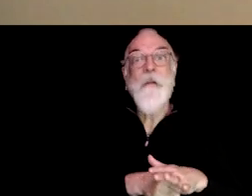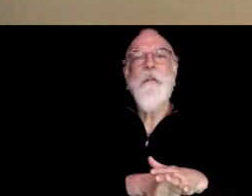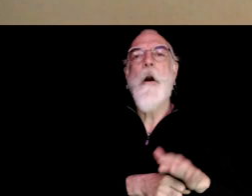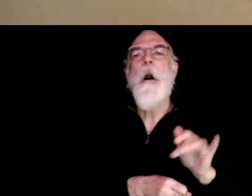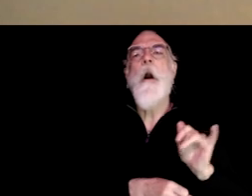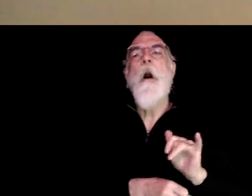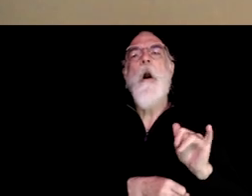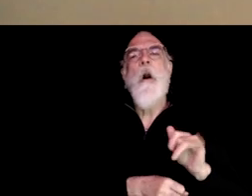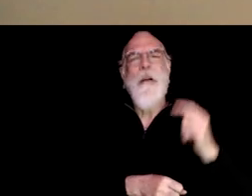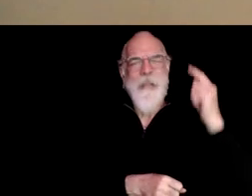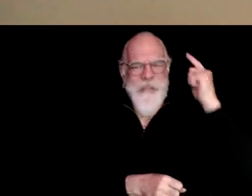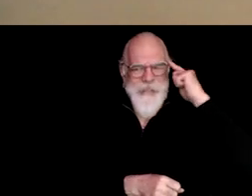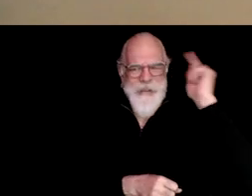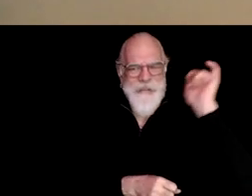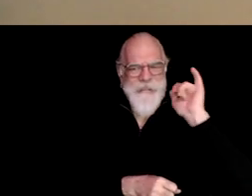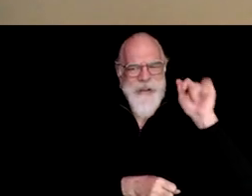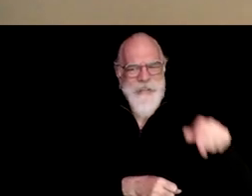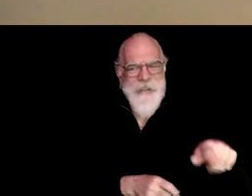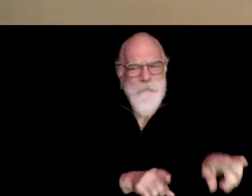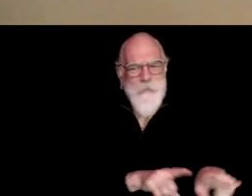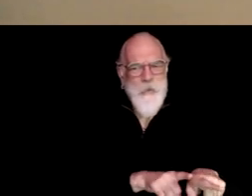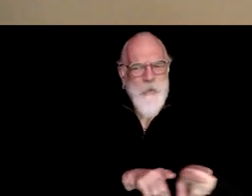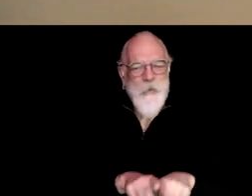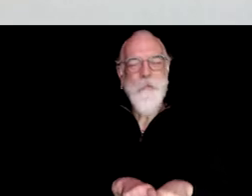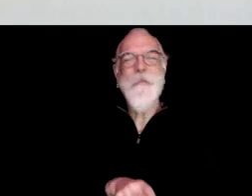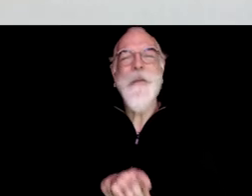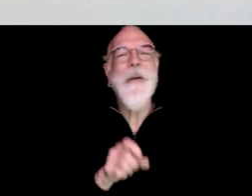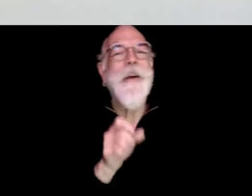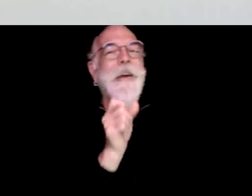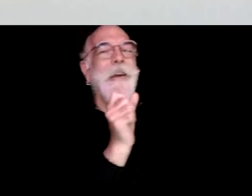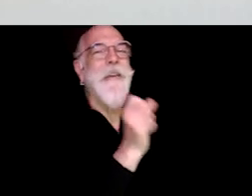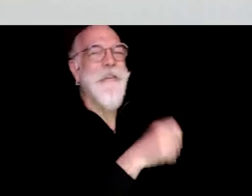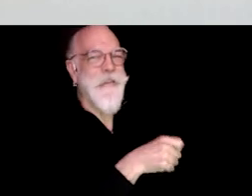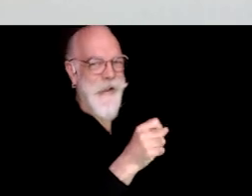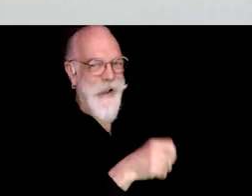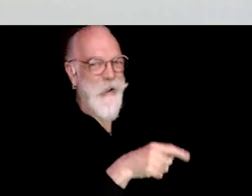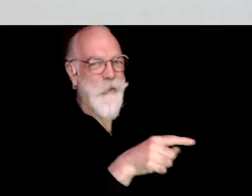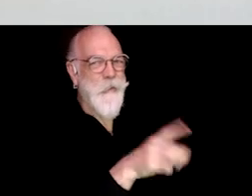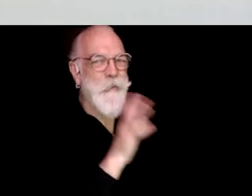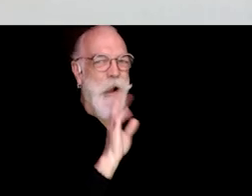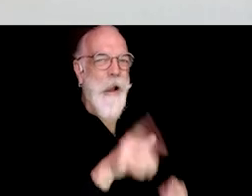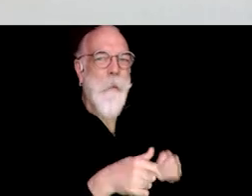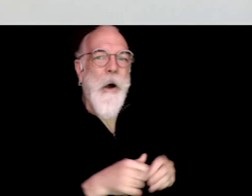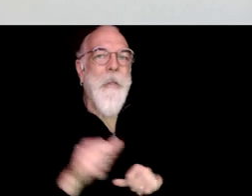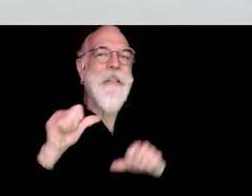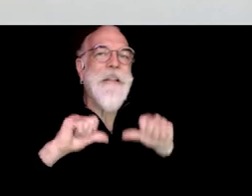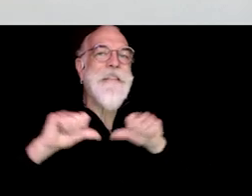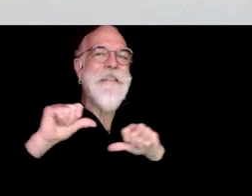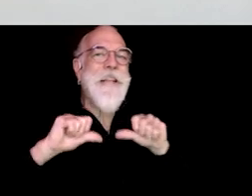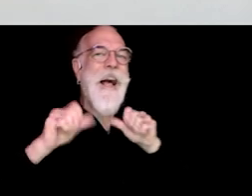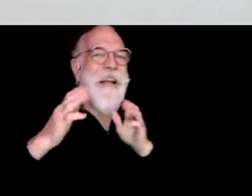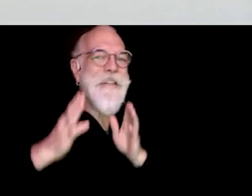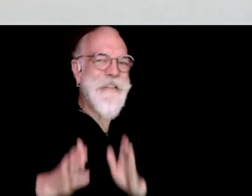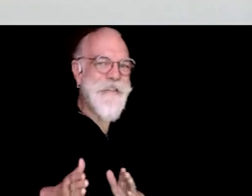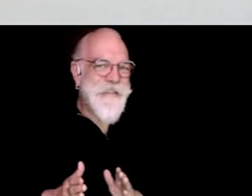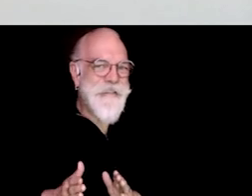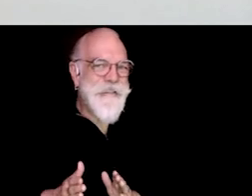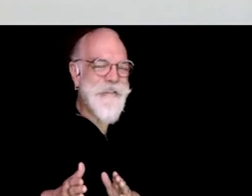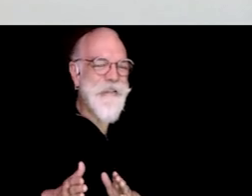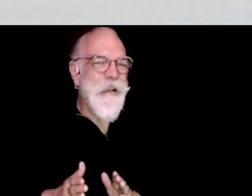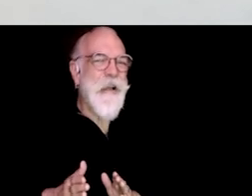an ant. Yeah, and then you talk too in that essay about the scientist who